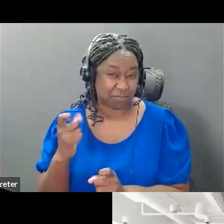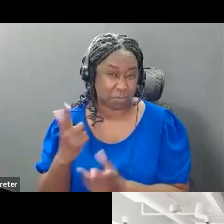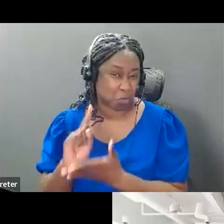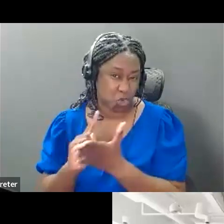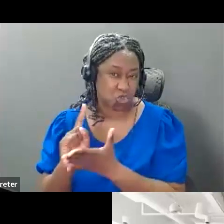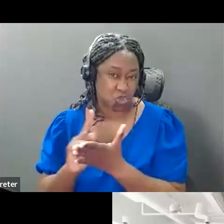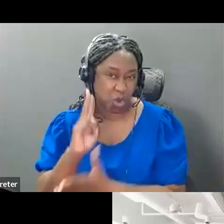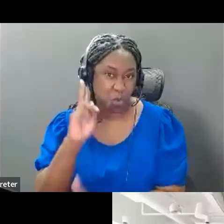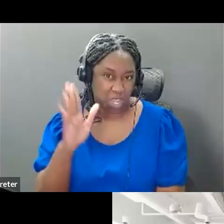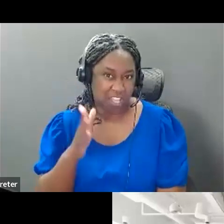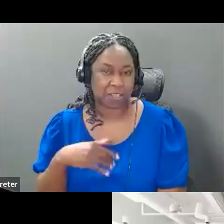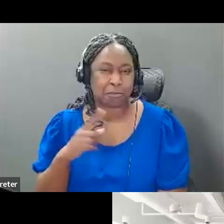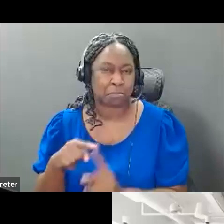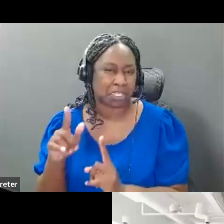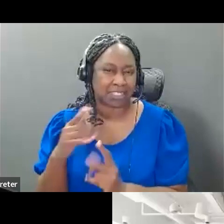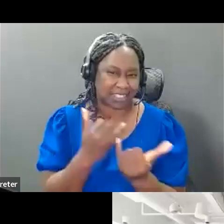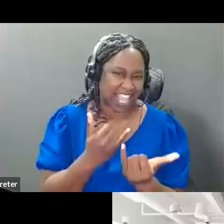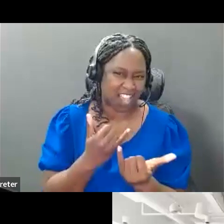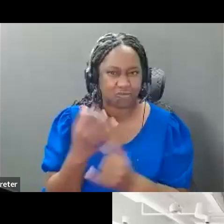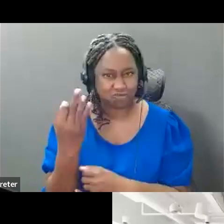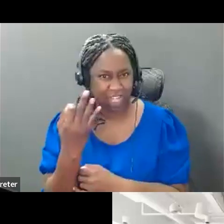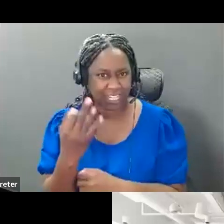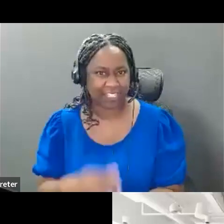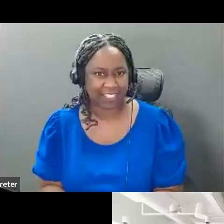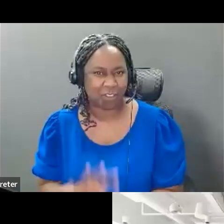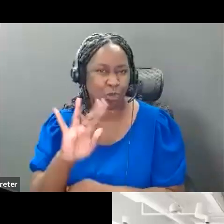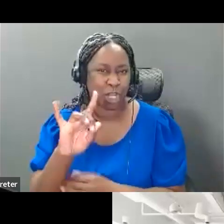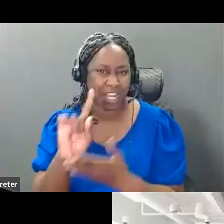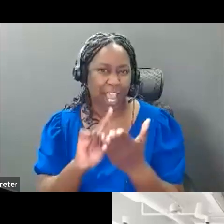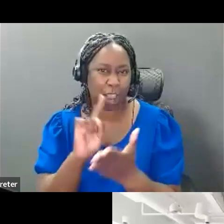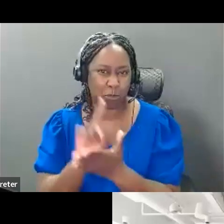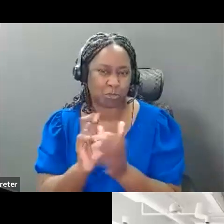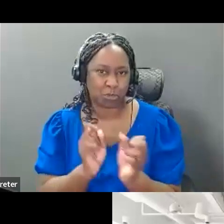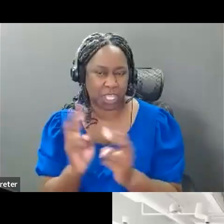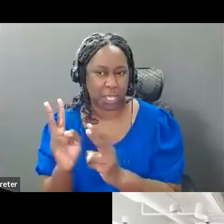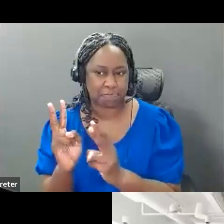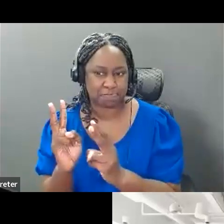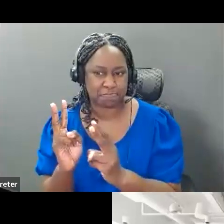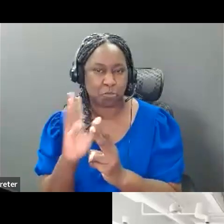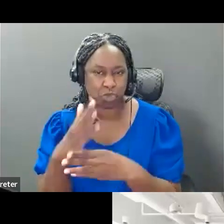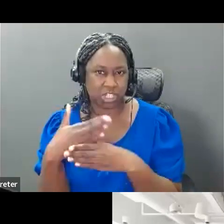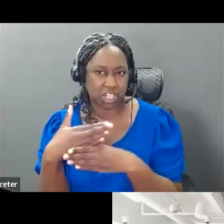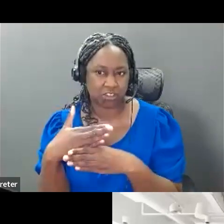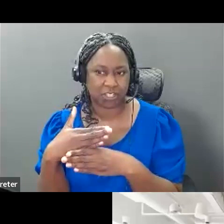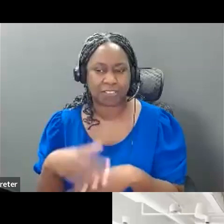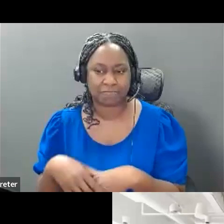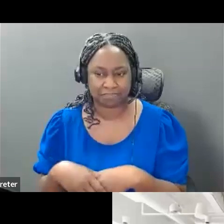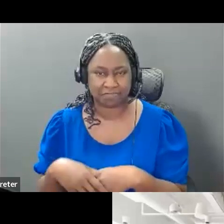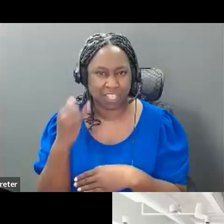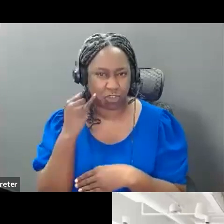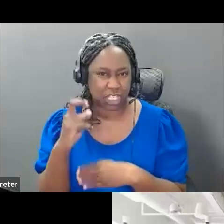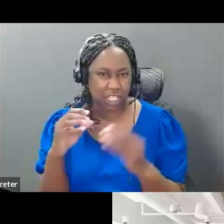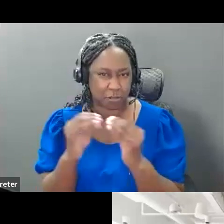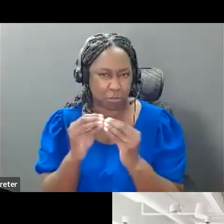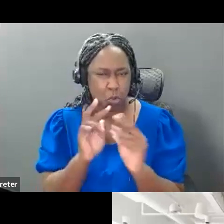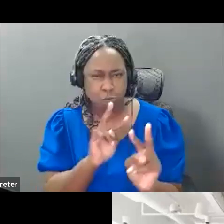hours, but at the bare minimum, between now and let's say Friday, so within 48 hours, this will be up and available. And we'll be sharing it on social as well. So if you need another crack